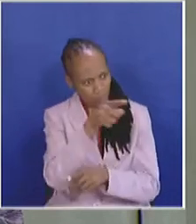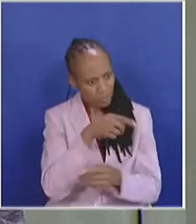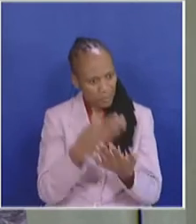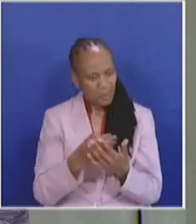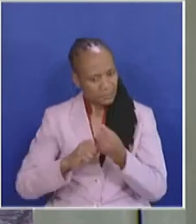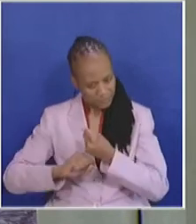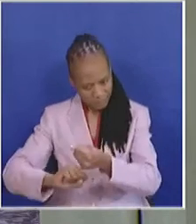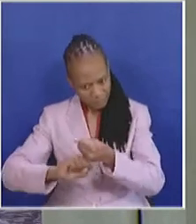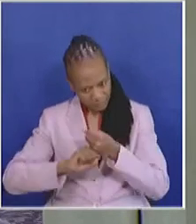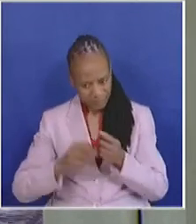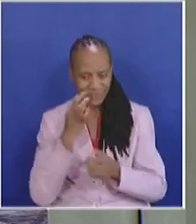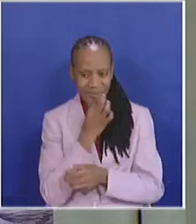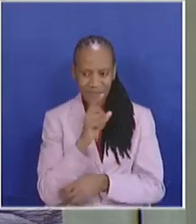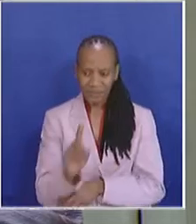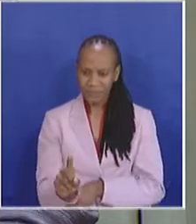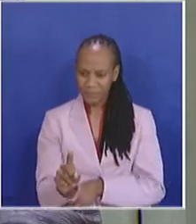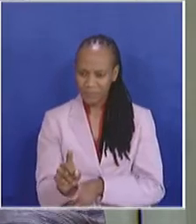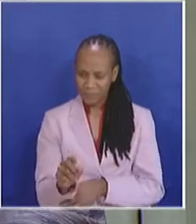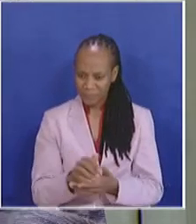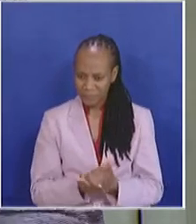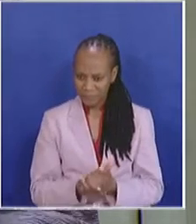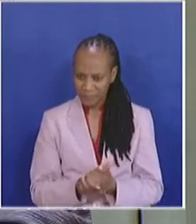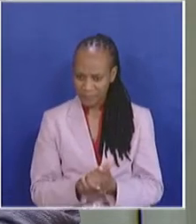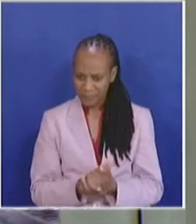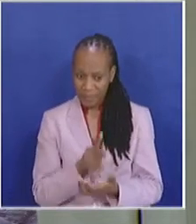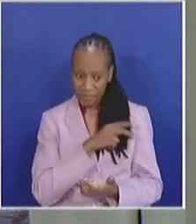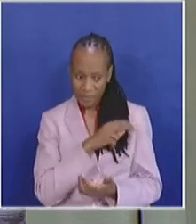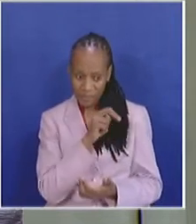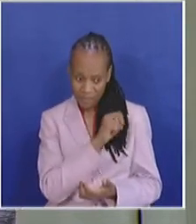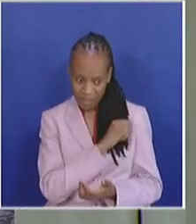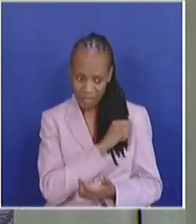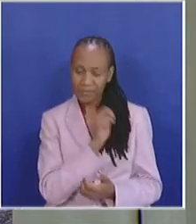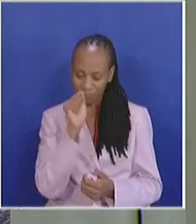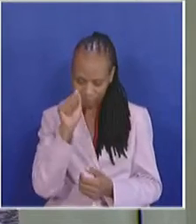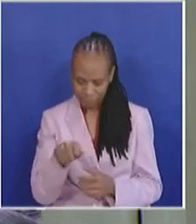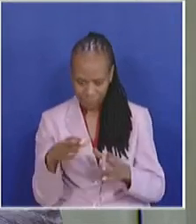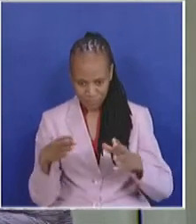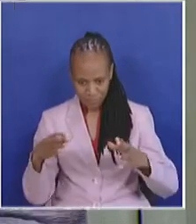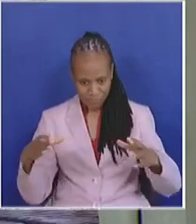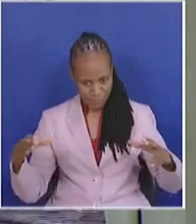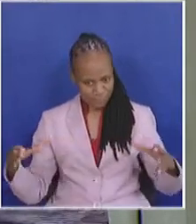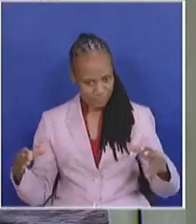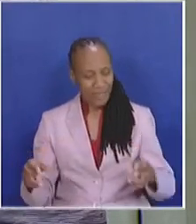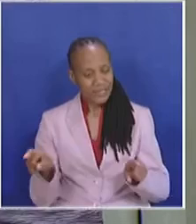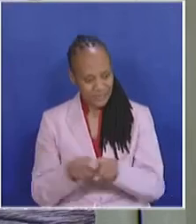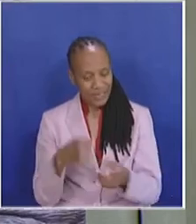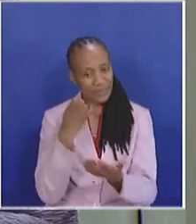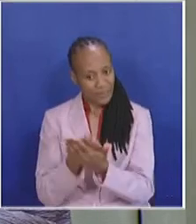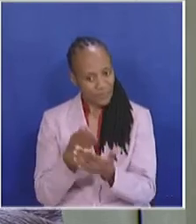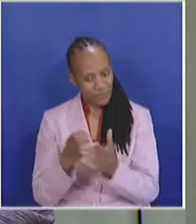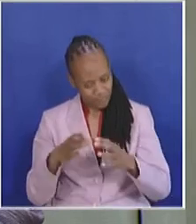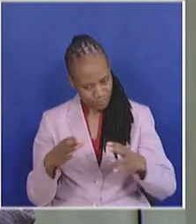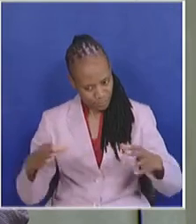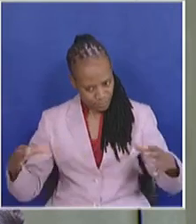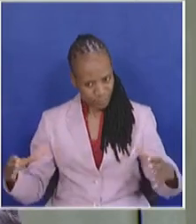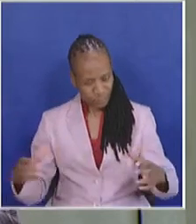KZN is growing and economically is even growing more. We are a